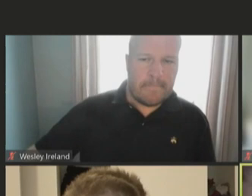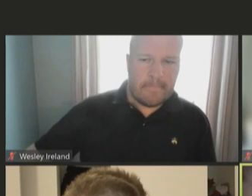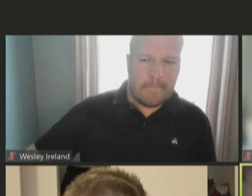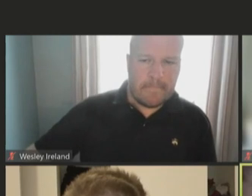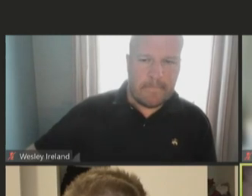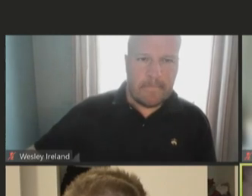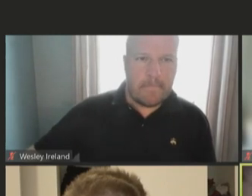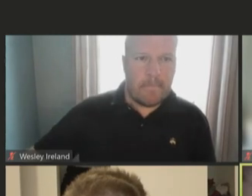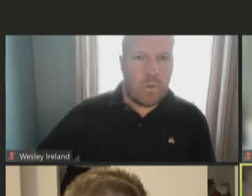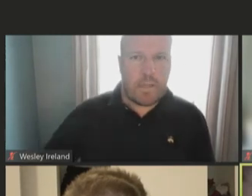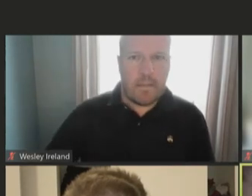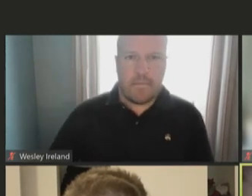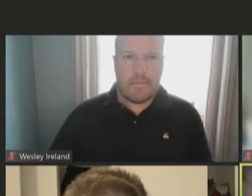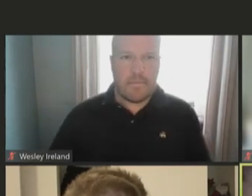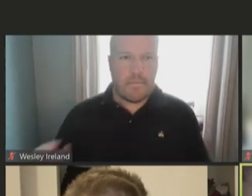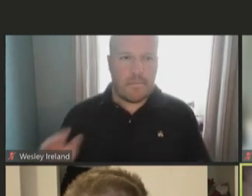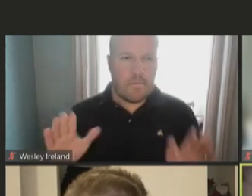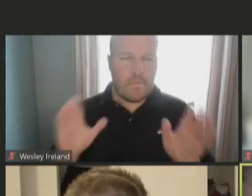Okay.